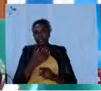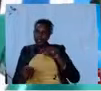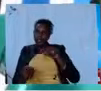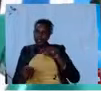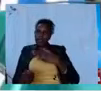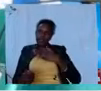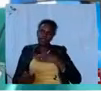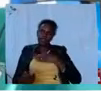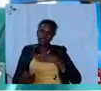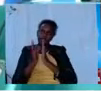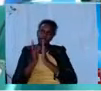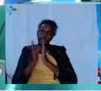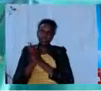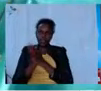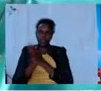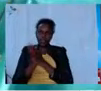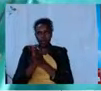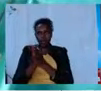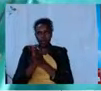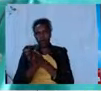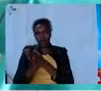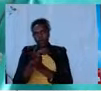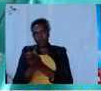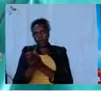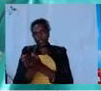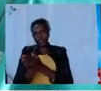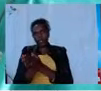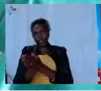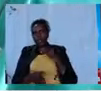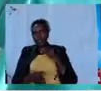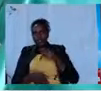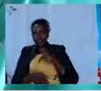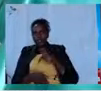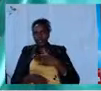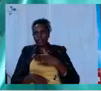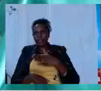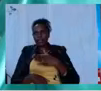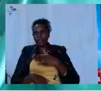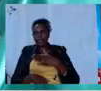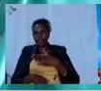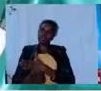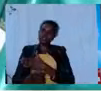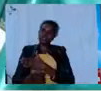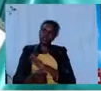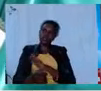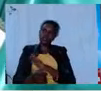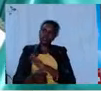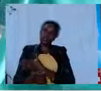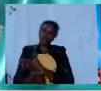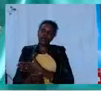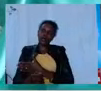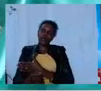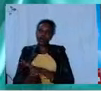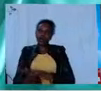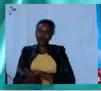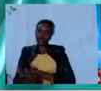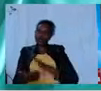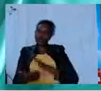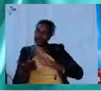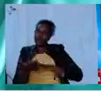blood. This is my story, this is my